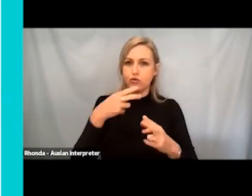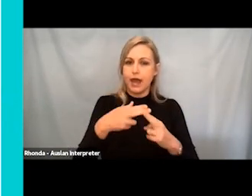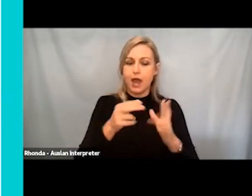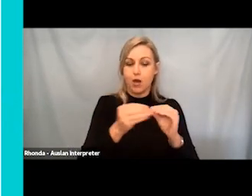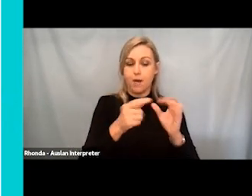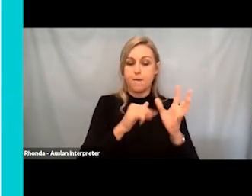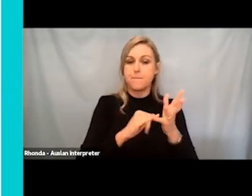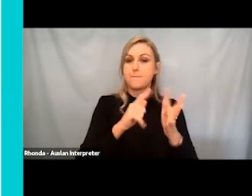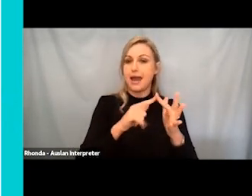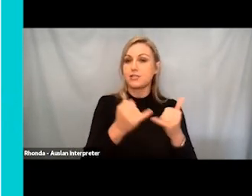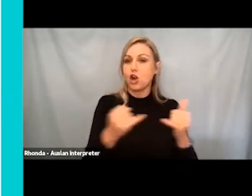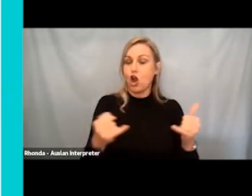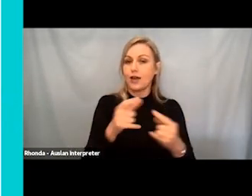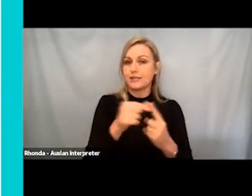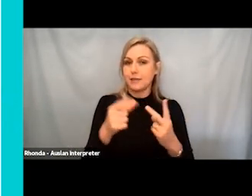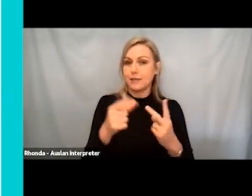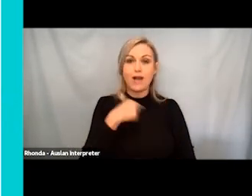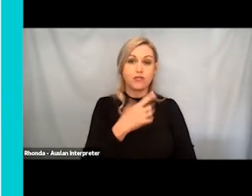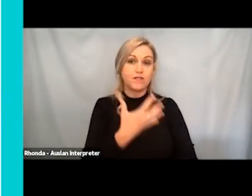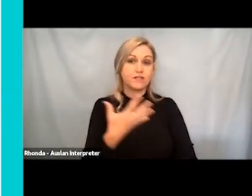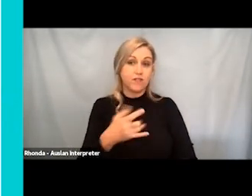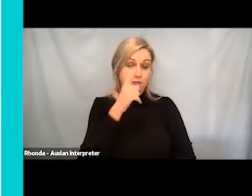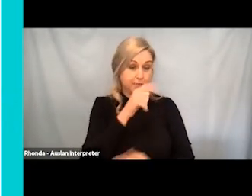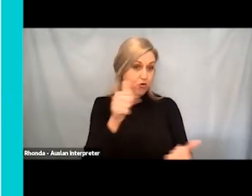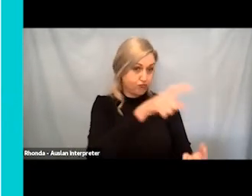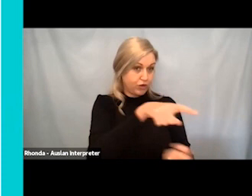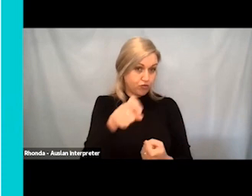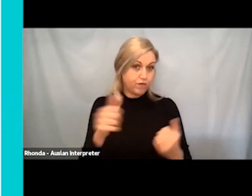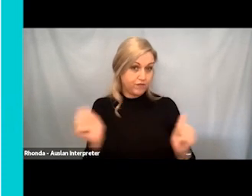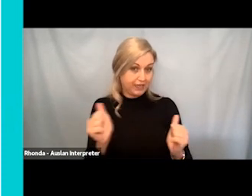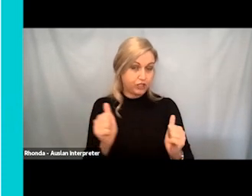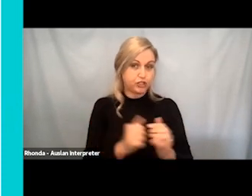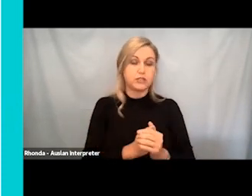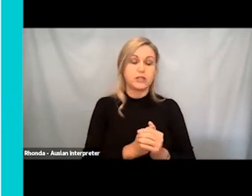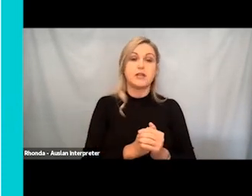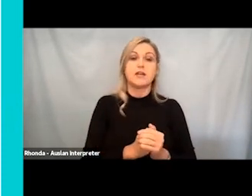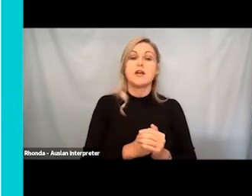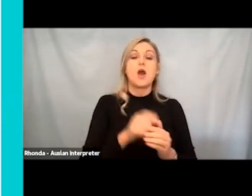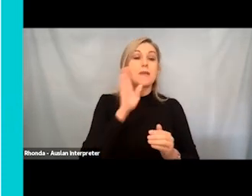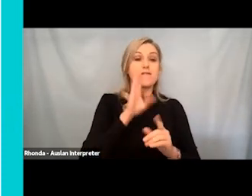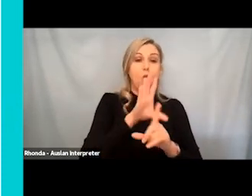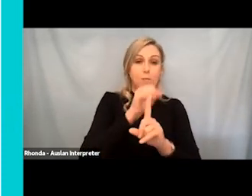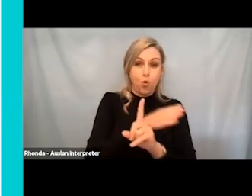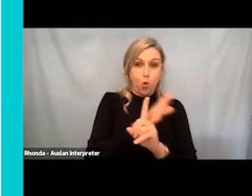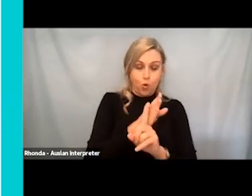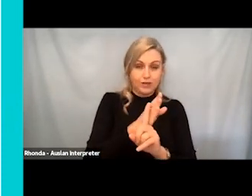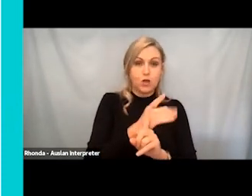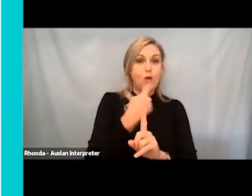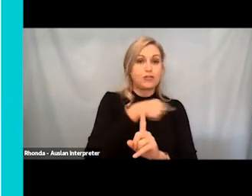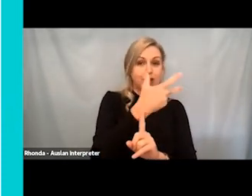There's 155 people have now been recruited. Before that pause of COVID, we recruited 118 and then